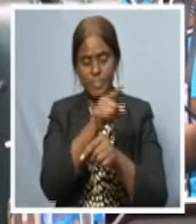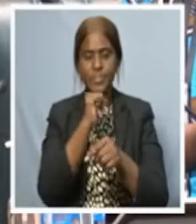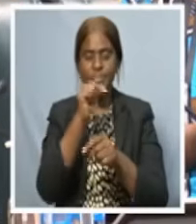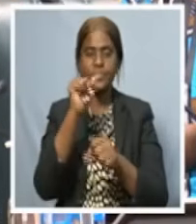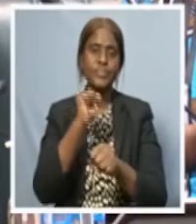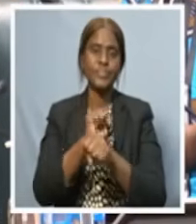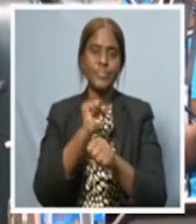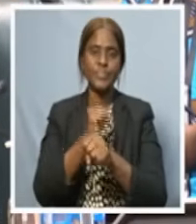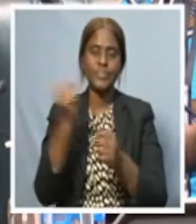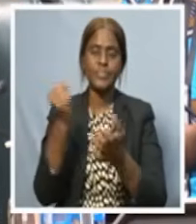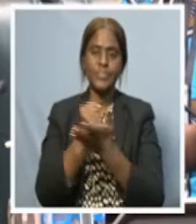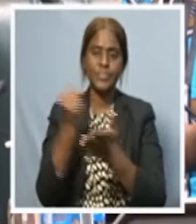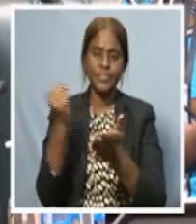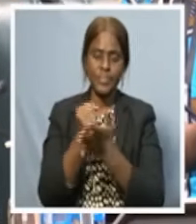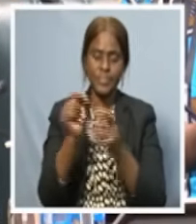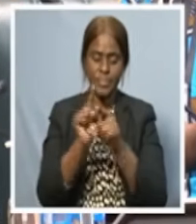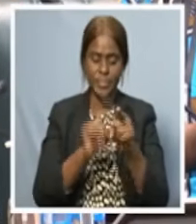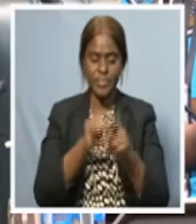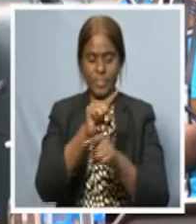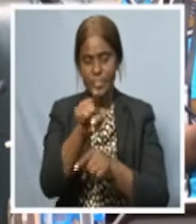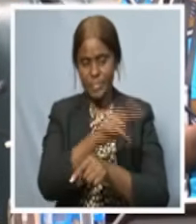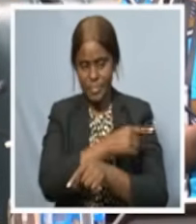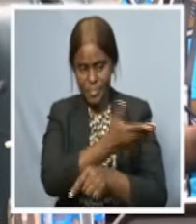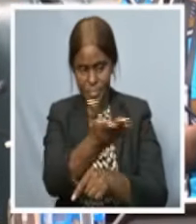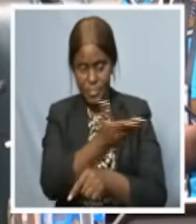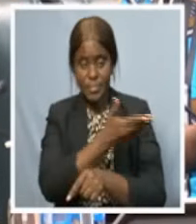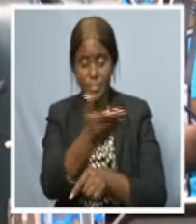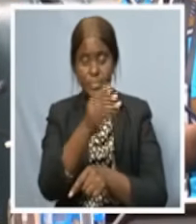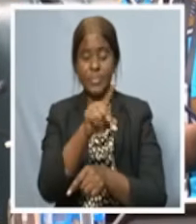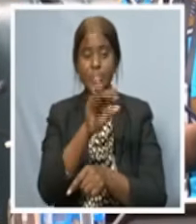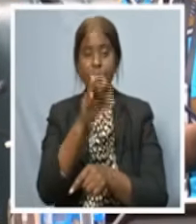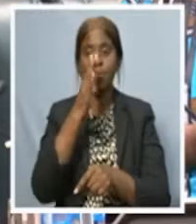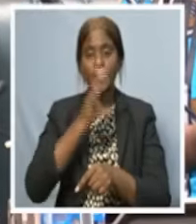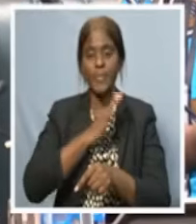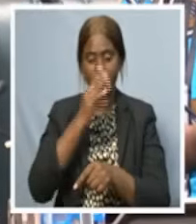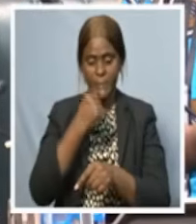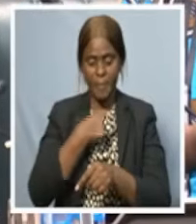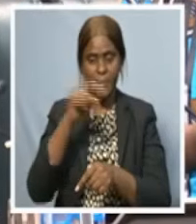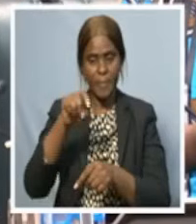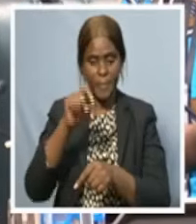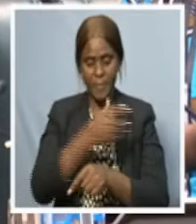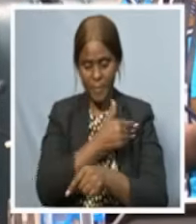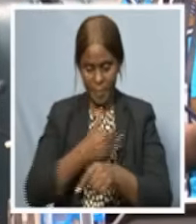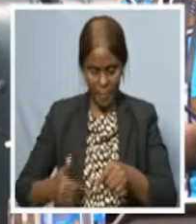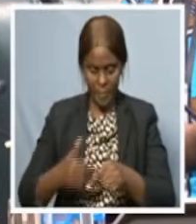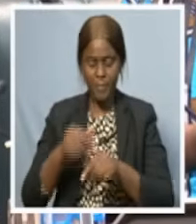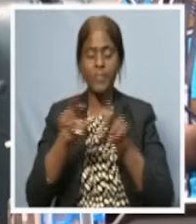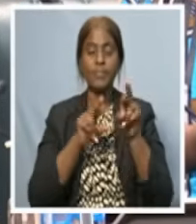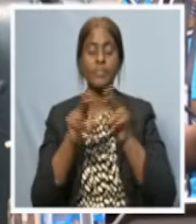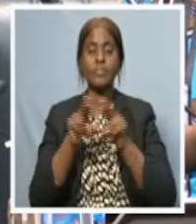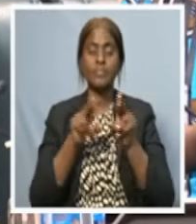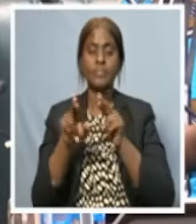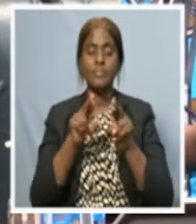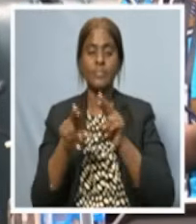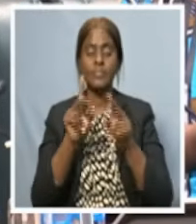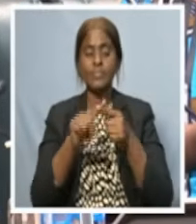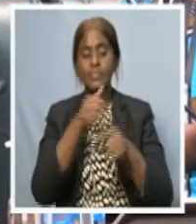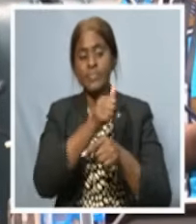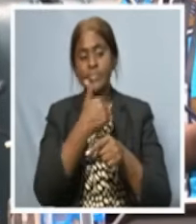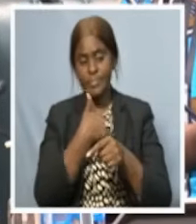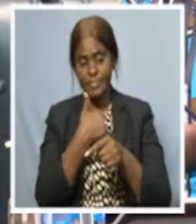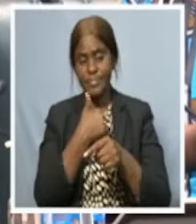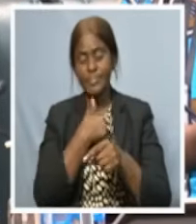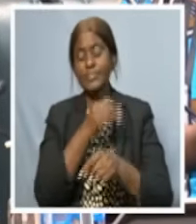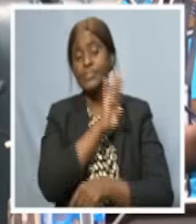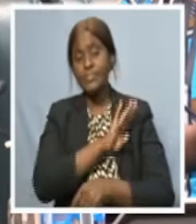not employing these PF, Madam Speaker? I need a very serious ruling. Do they have